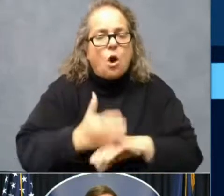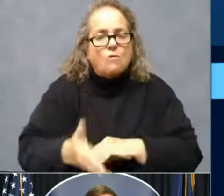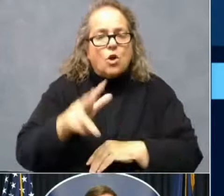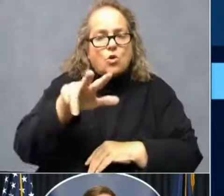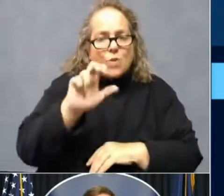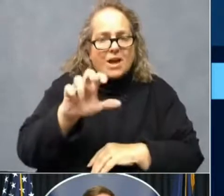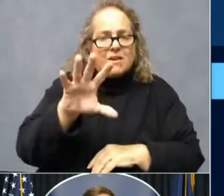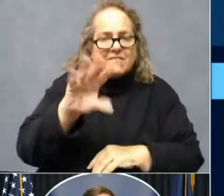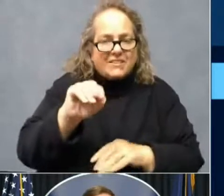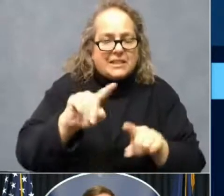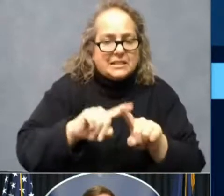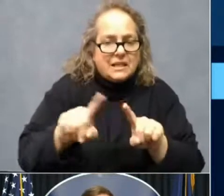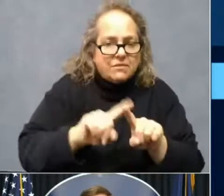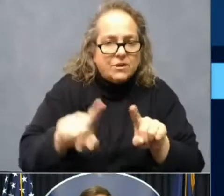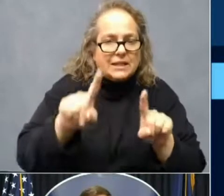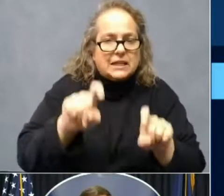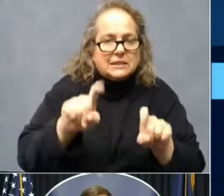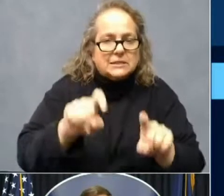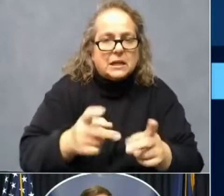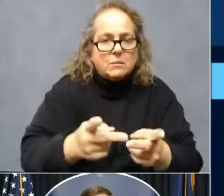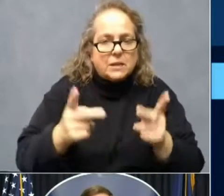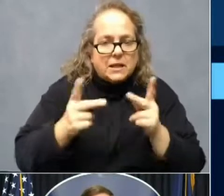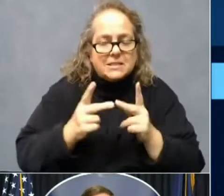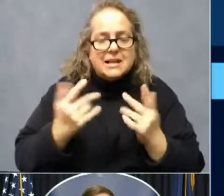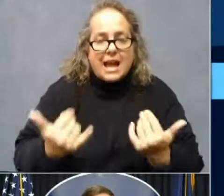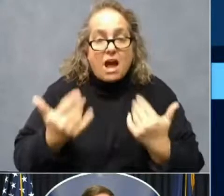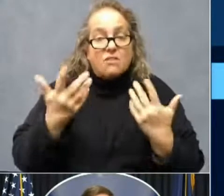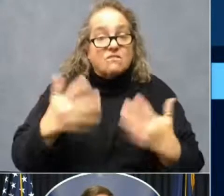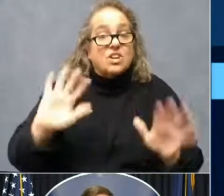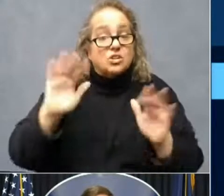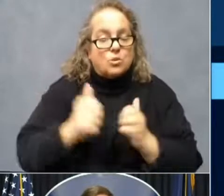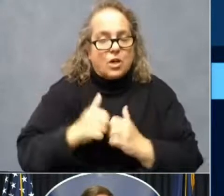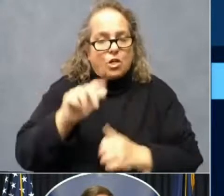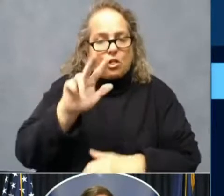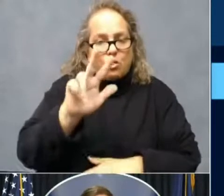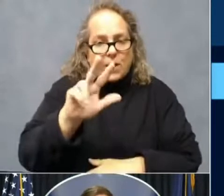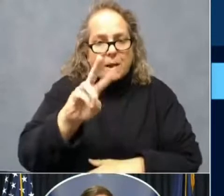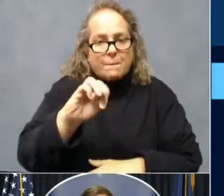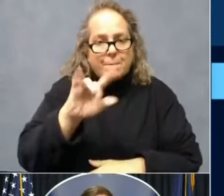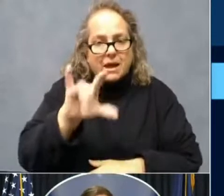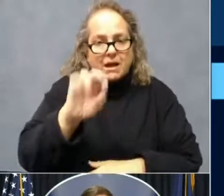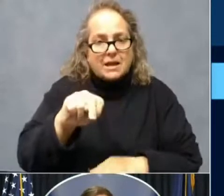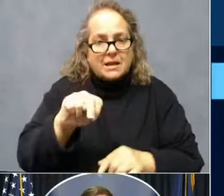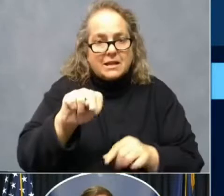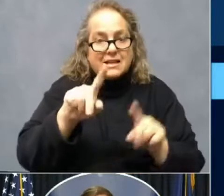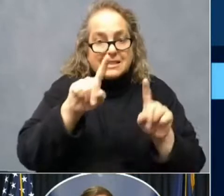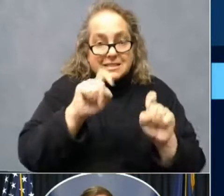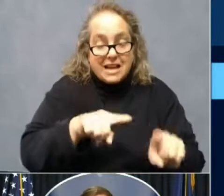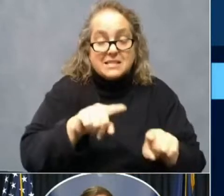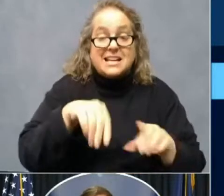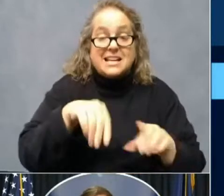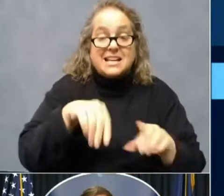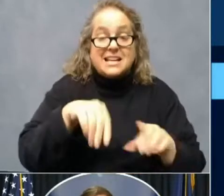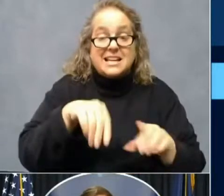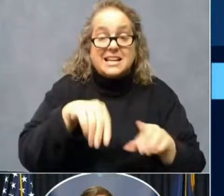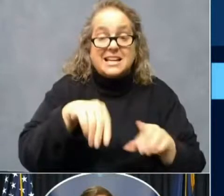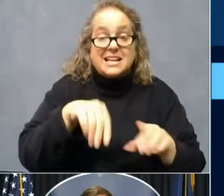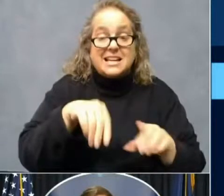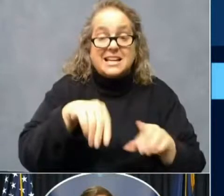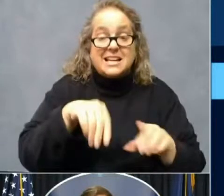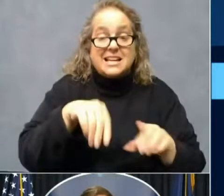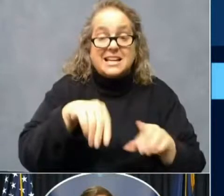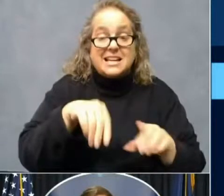locations that's now done 3 million tests in a state that has 4.4 million people. So